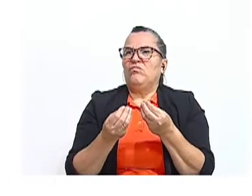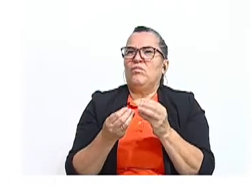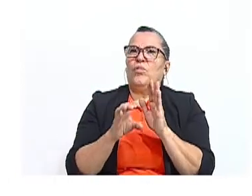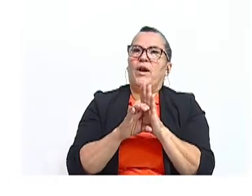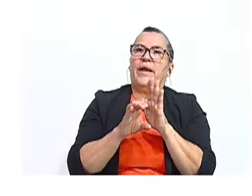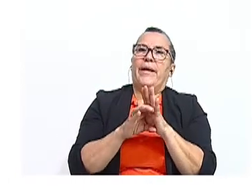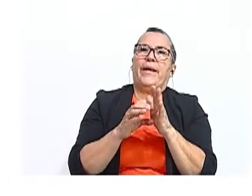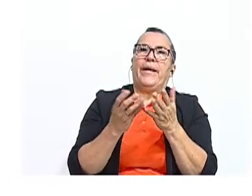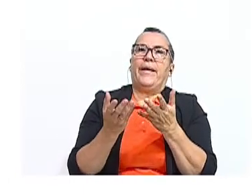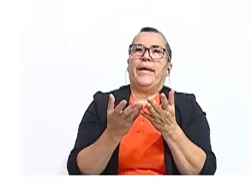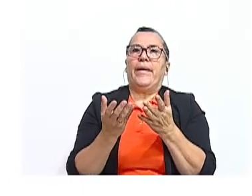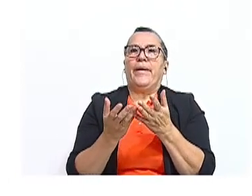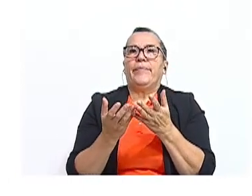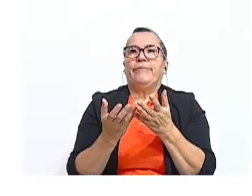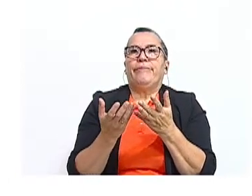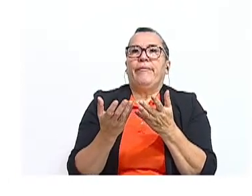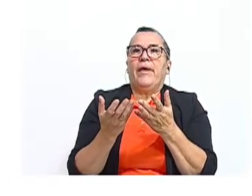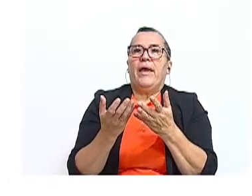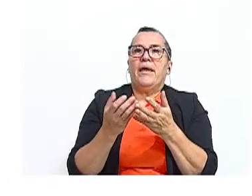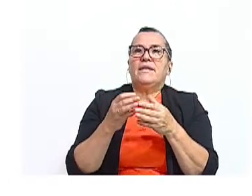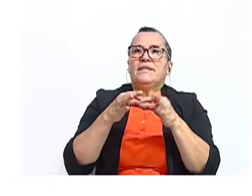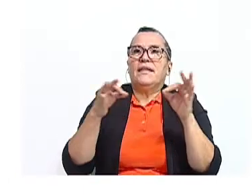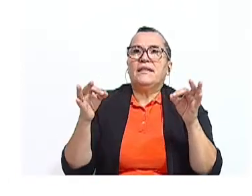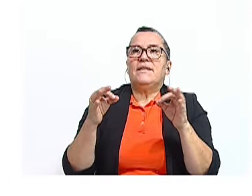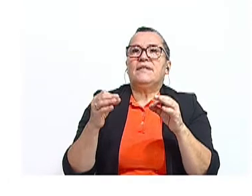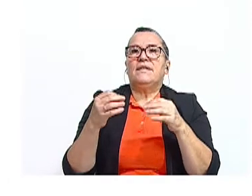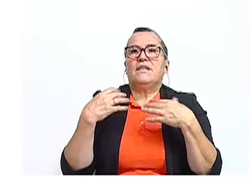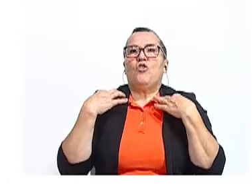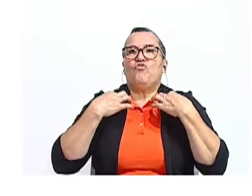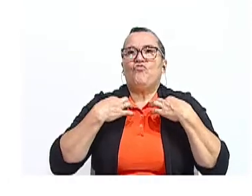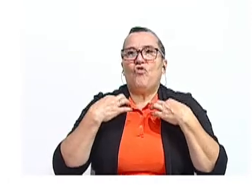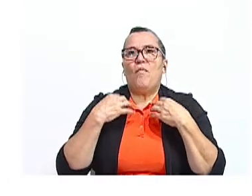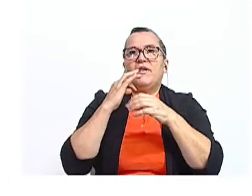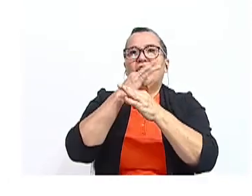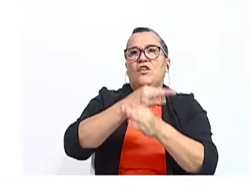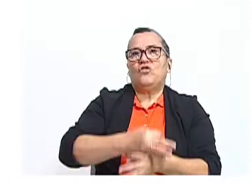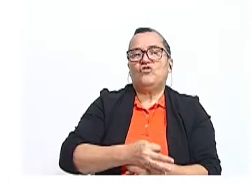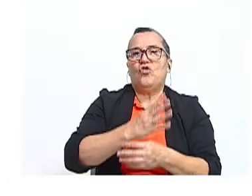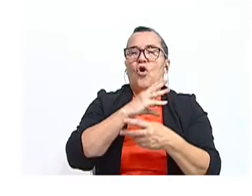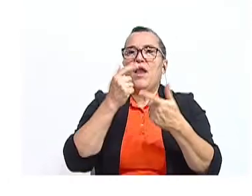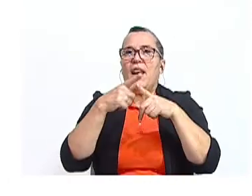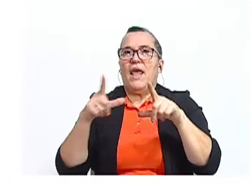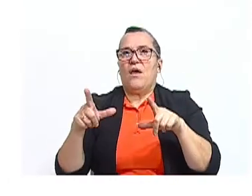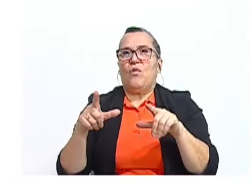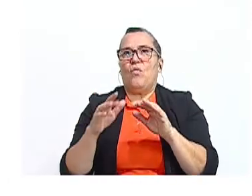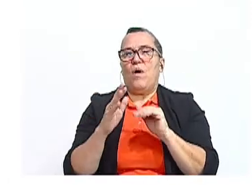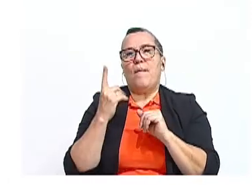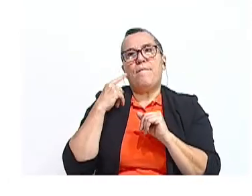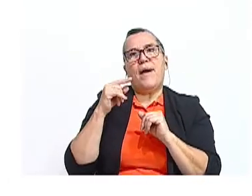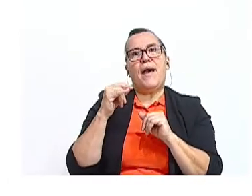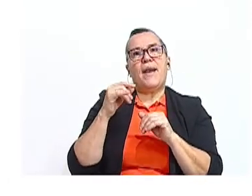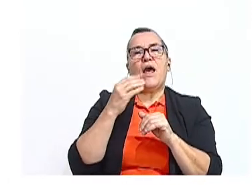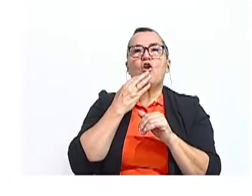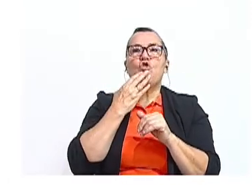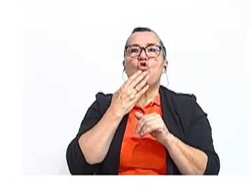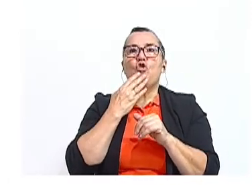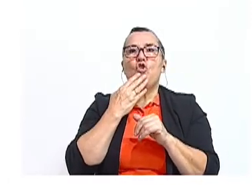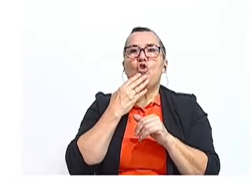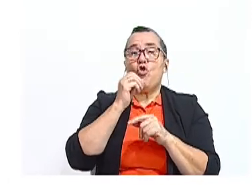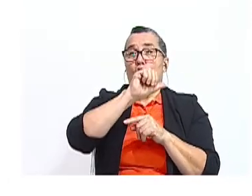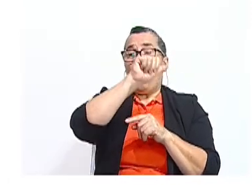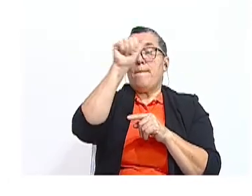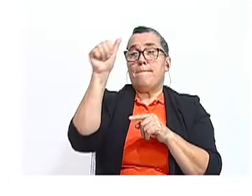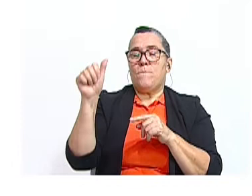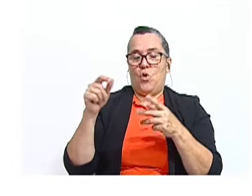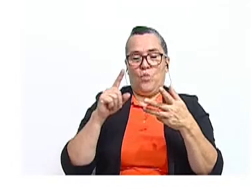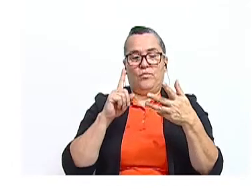clothes, traditions, and language. So it's going to be identified with the color blue. And then